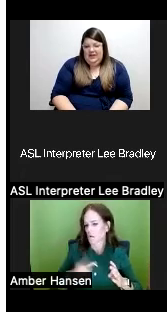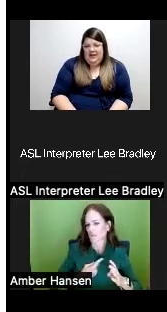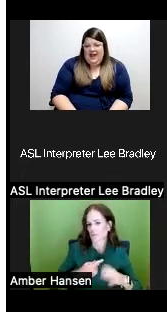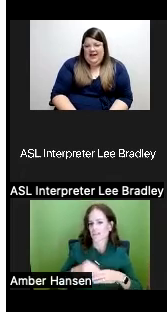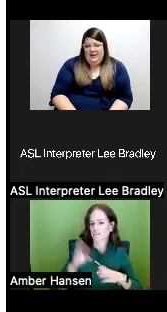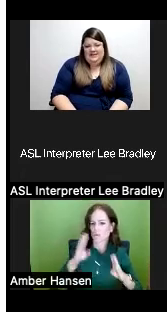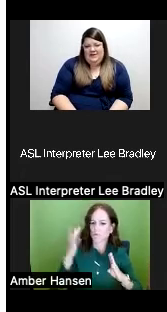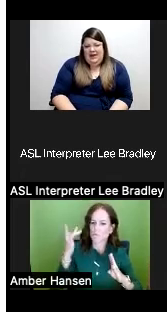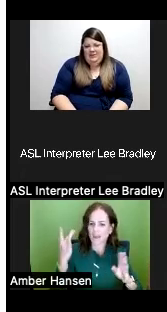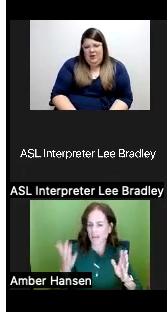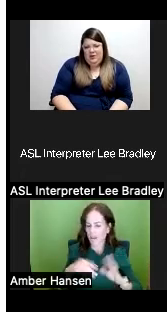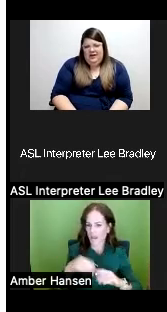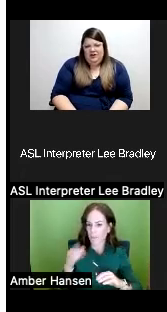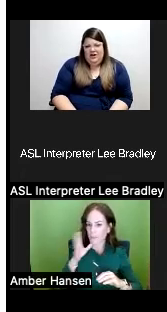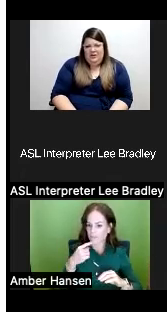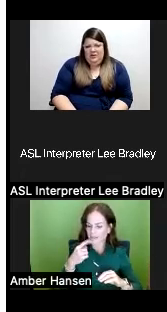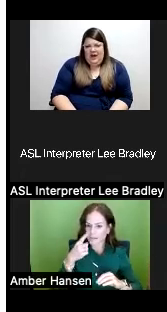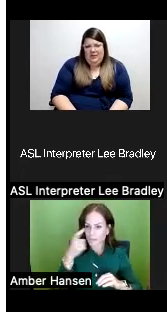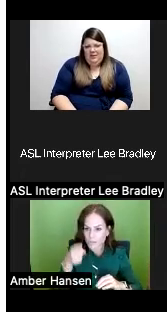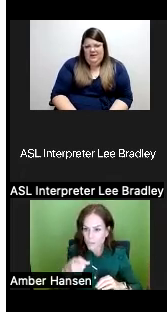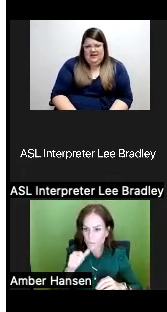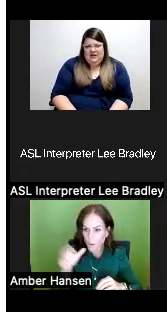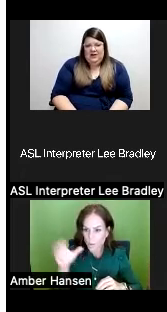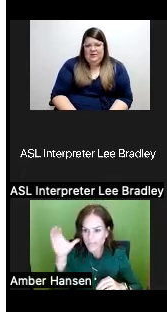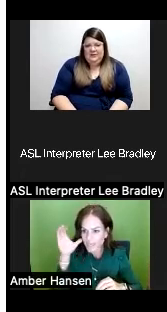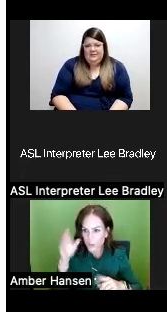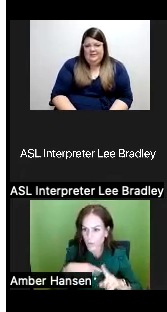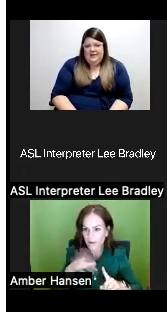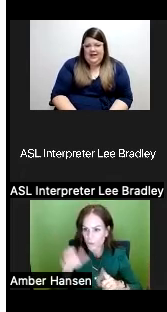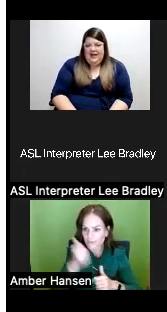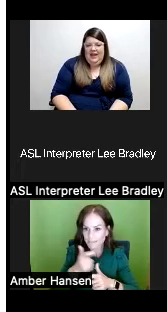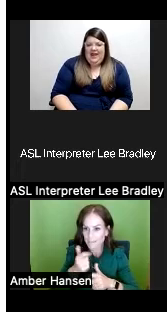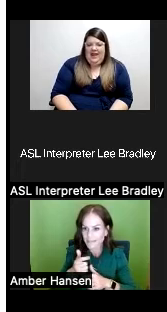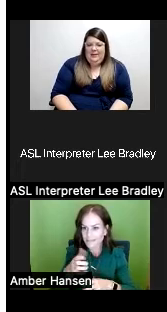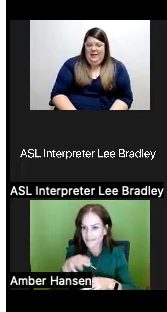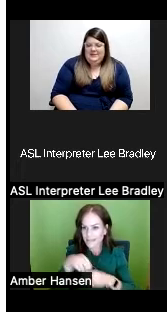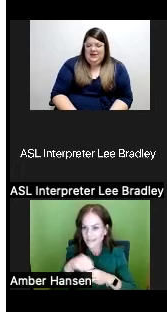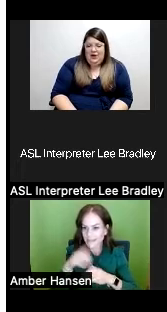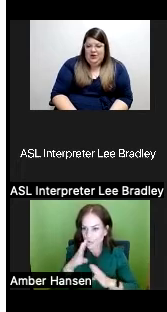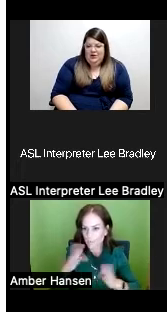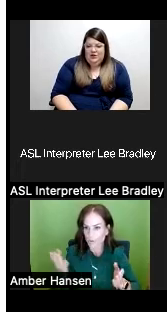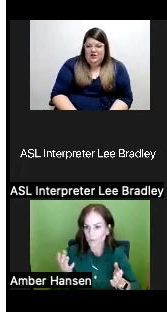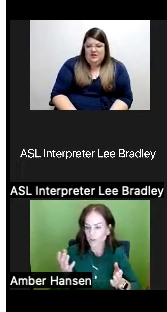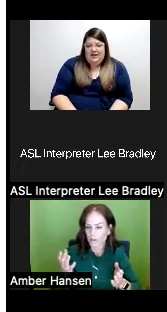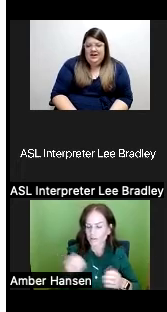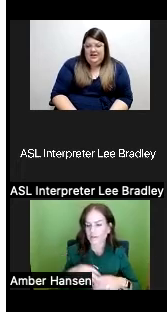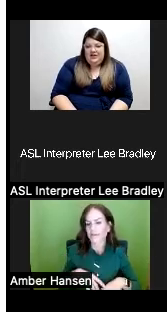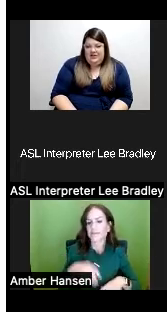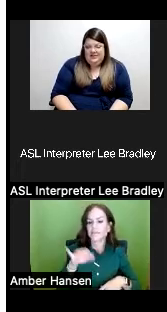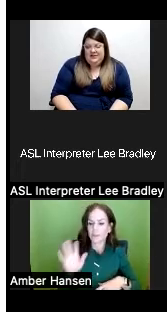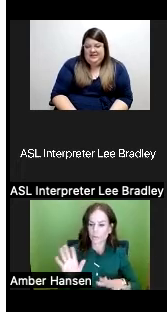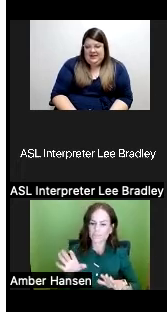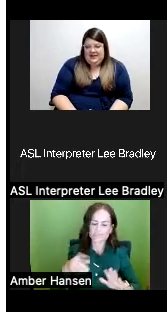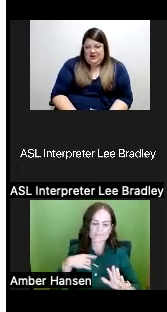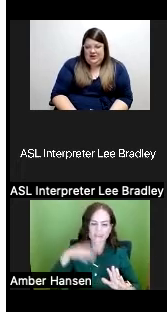trouble. And I would say to Mom, I'm the only one getting in trouble. Why am I always getting in trouble? And my mom said, no, you just don't hear your